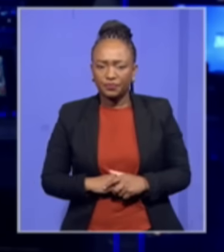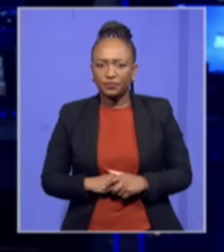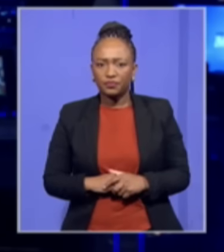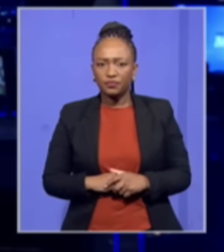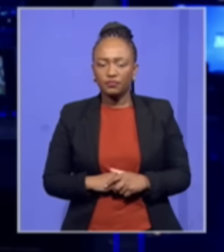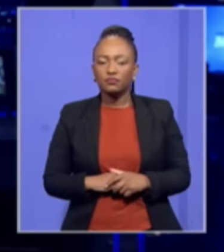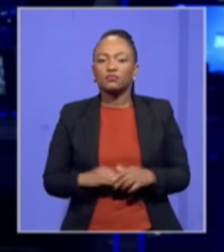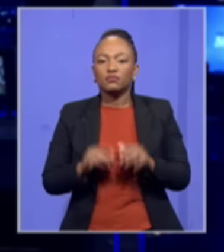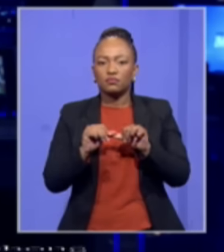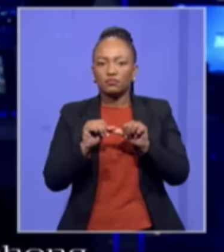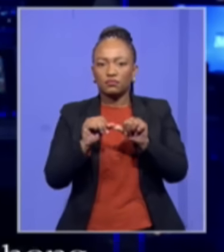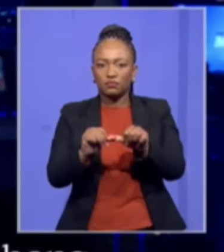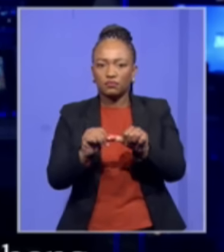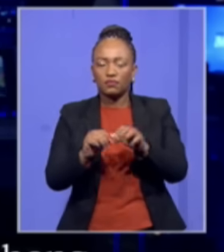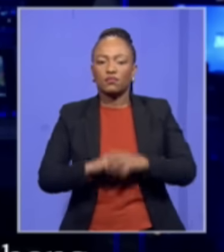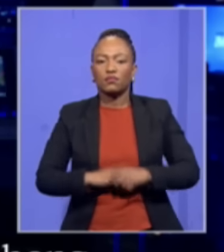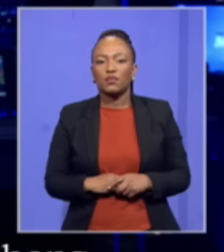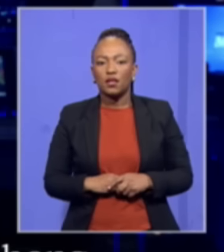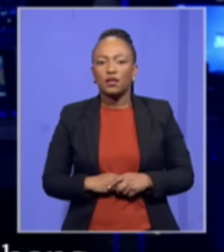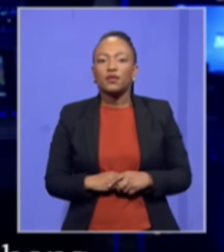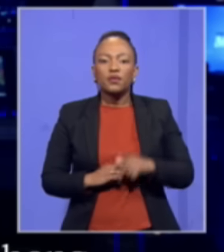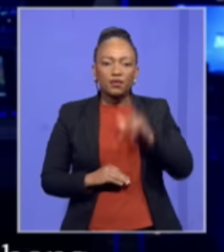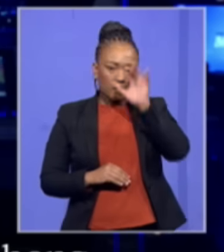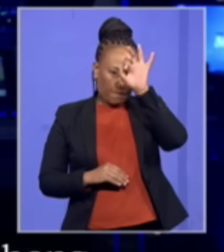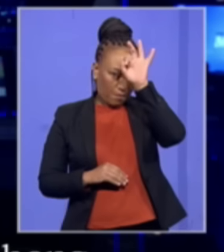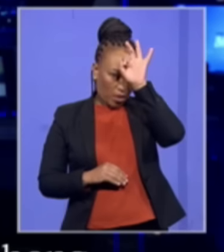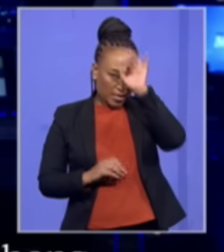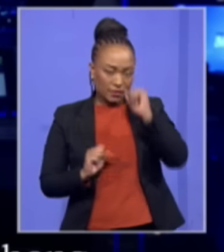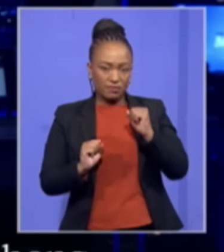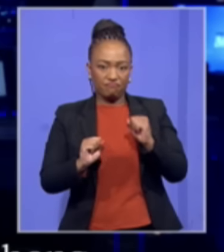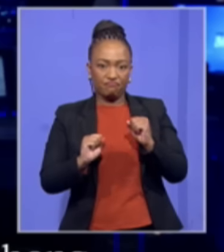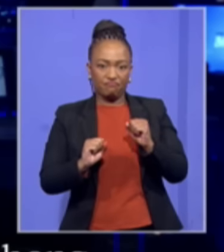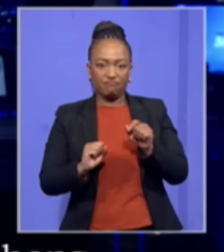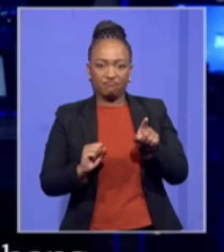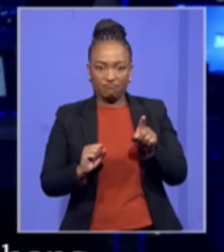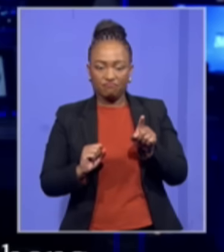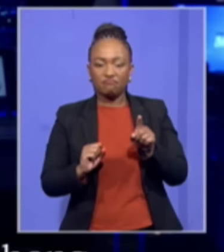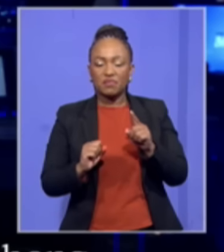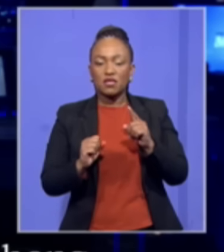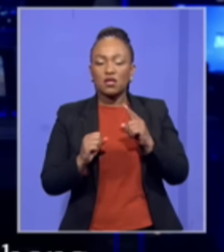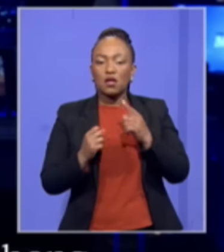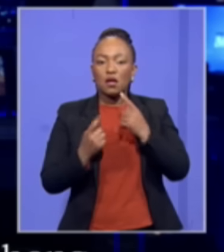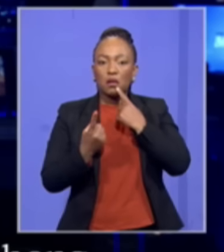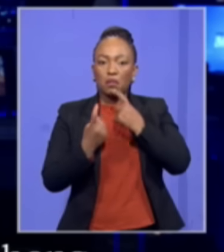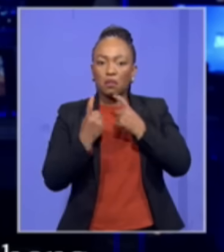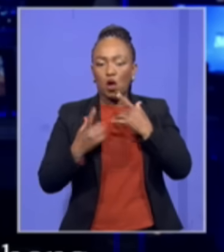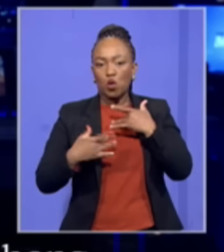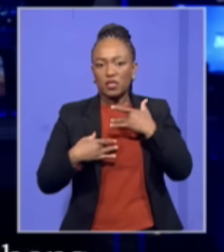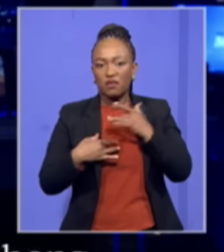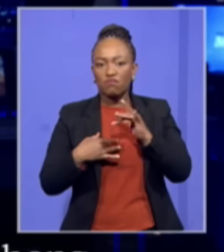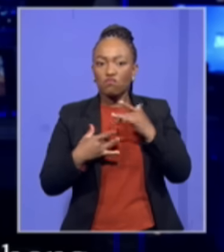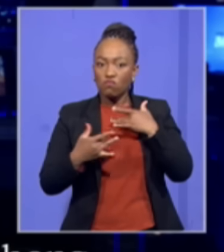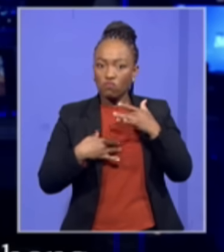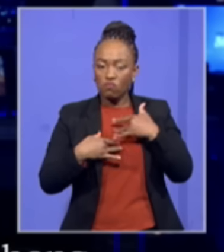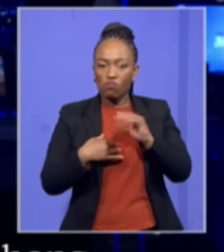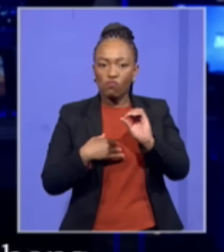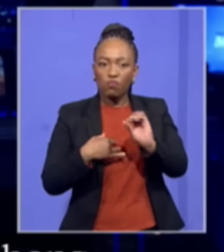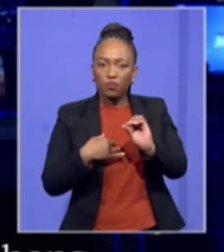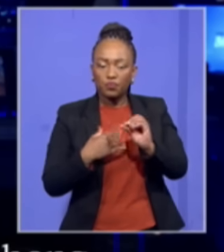Re atela pele re ntse re le ditabeng tse amanang le sepolesa re fumana hore sepolesa se hlahisitse dingongoreo ka kgatello e ntseng e eketseha ya